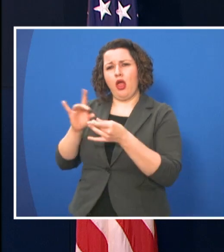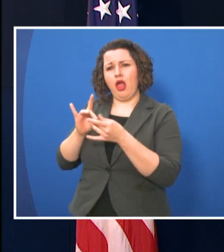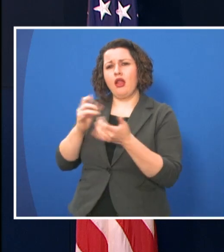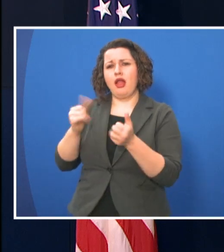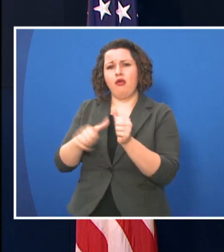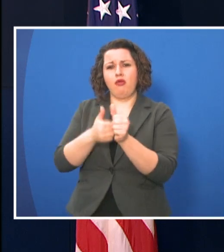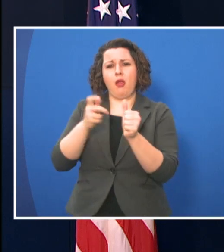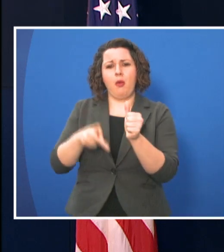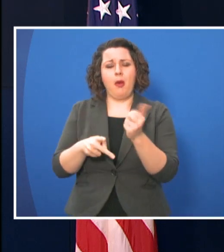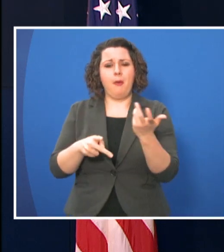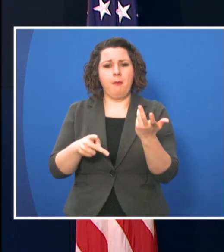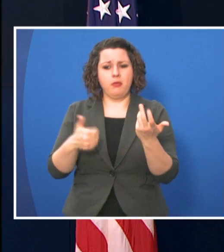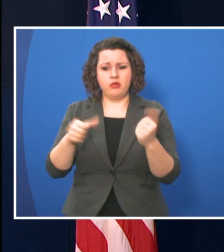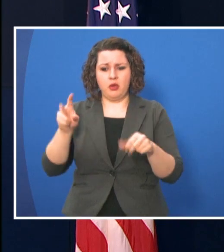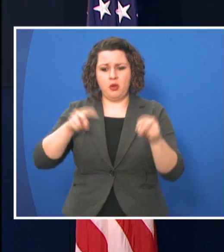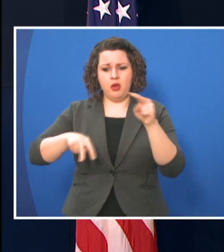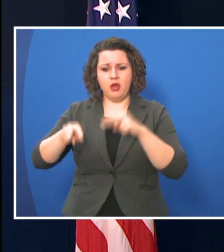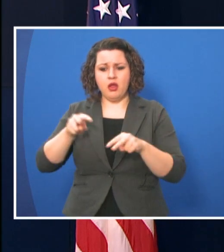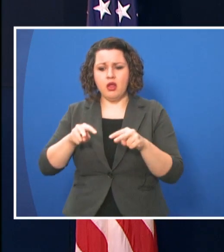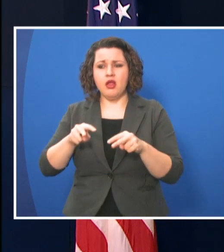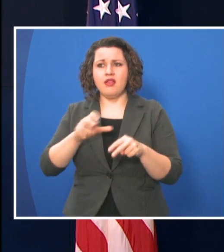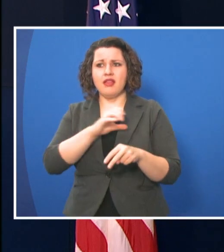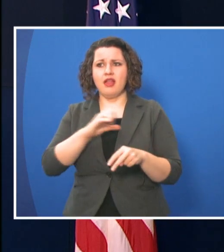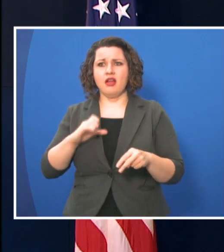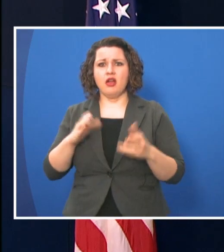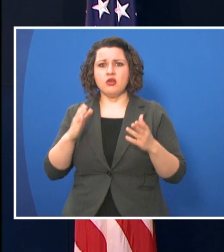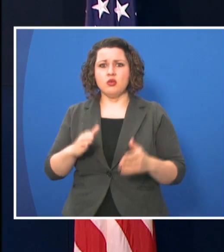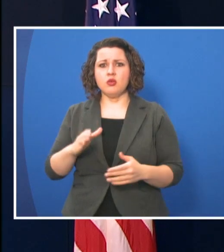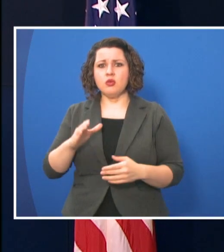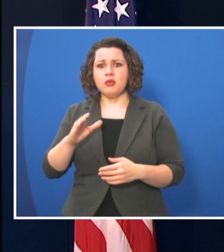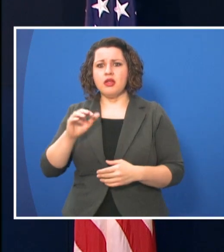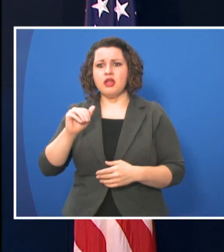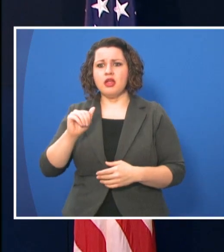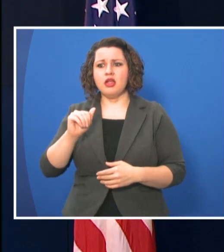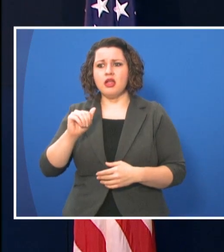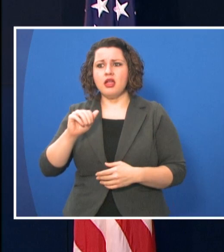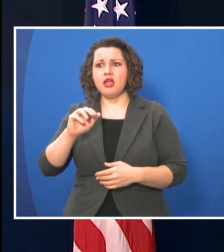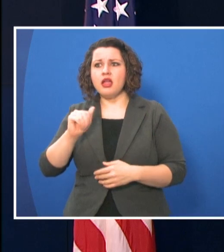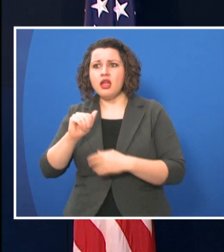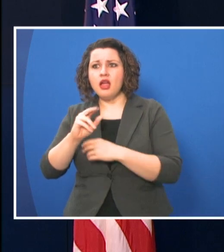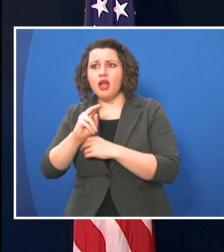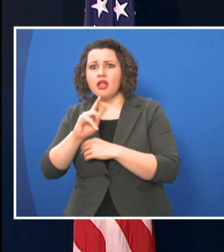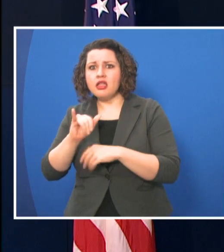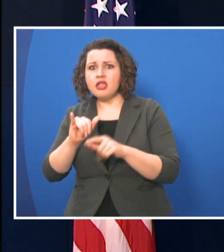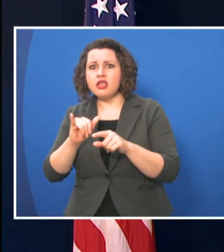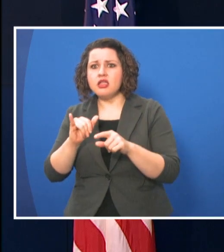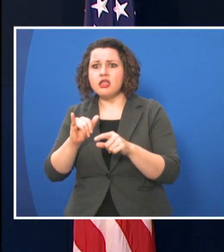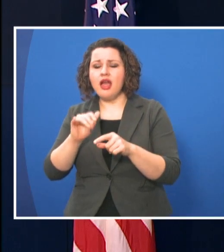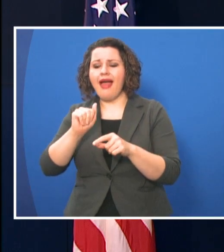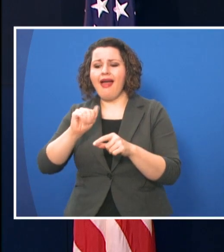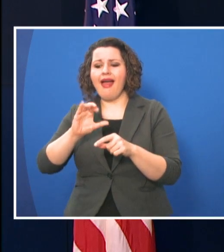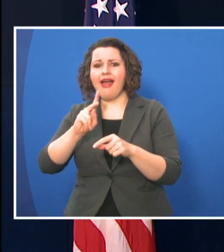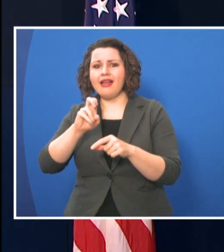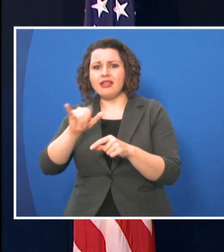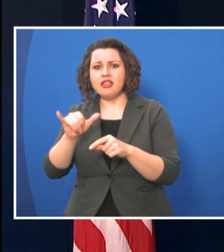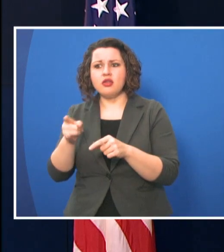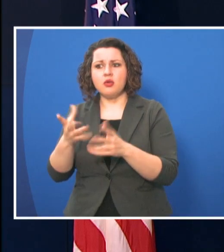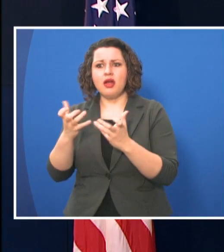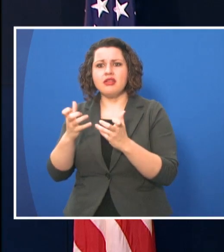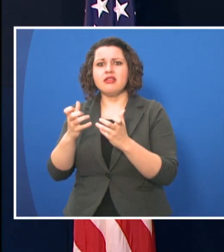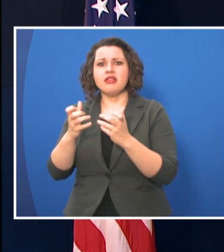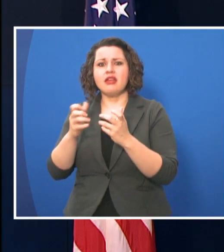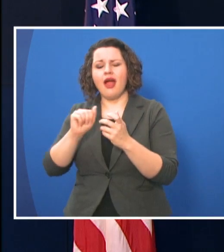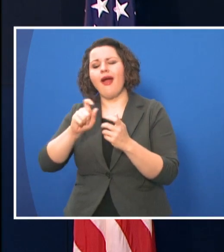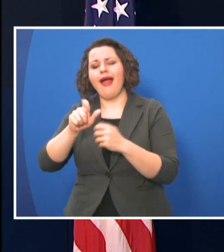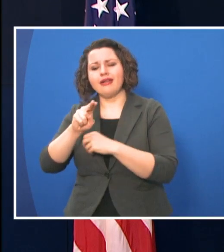time to look it over, and with Congresswoman Axne calling for an investigation in this, Was wondering if you feel that the